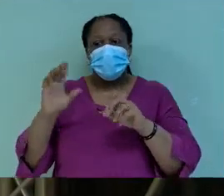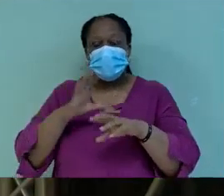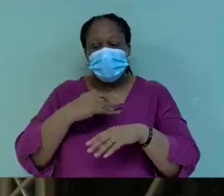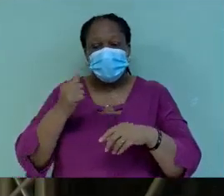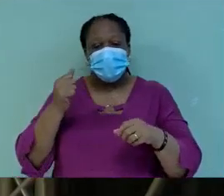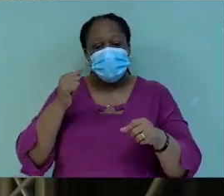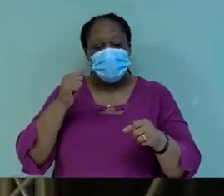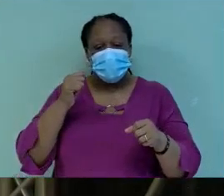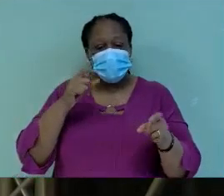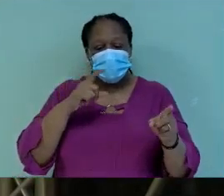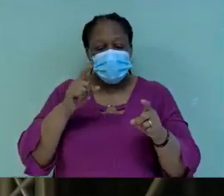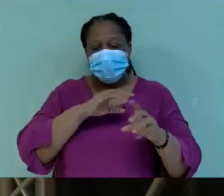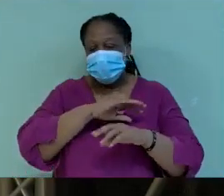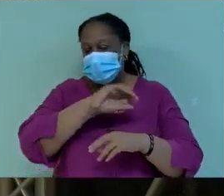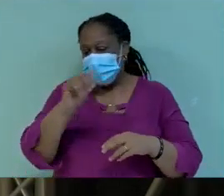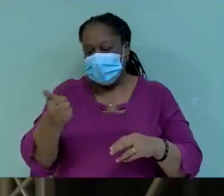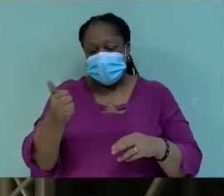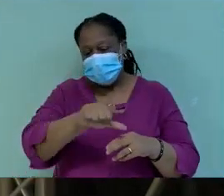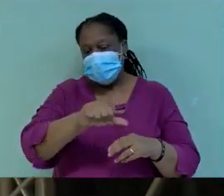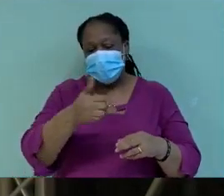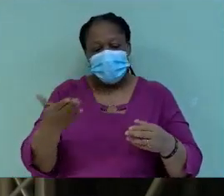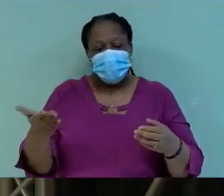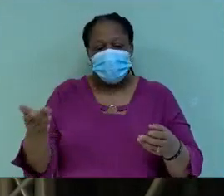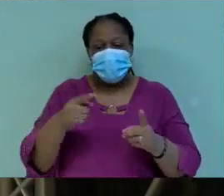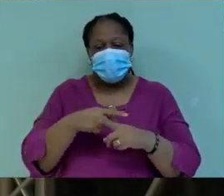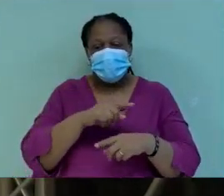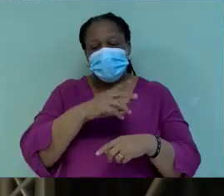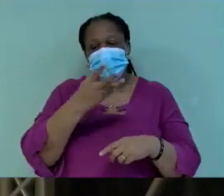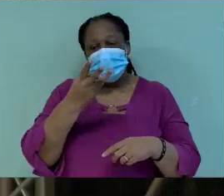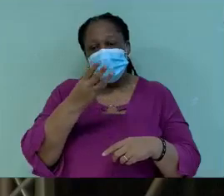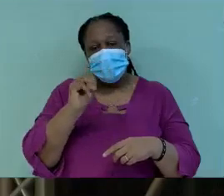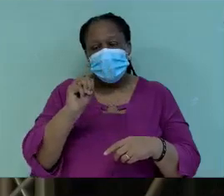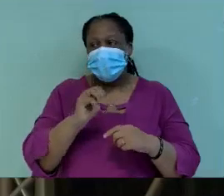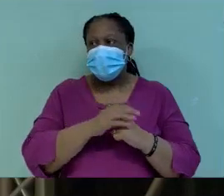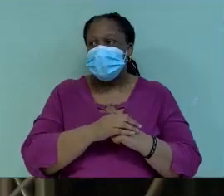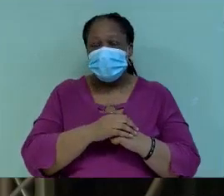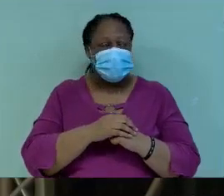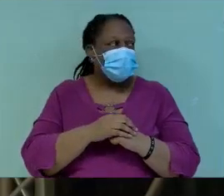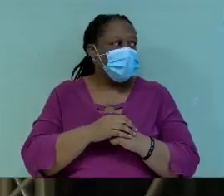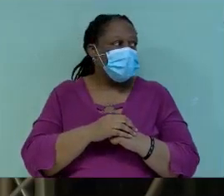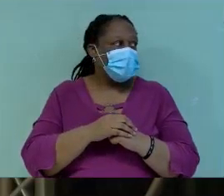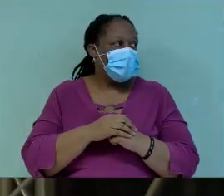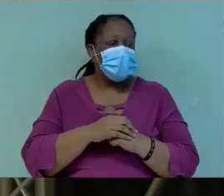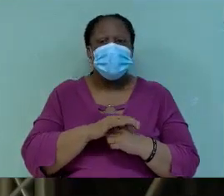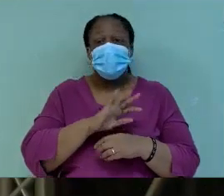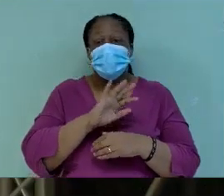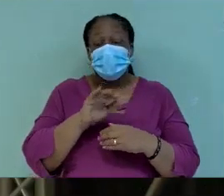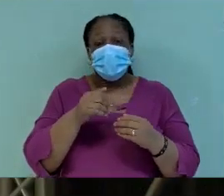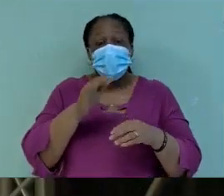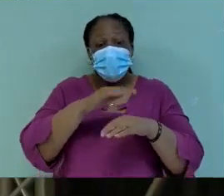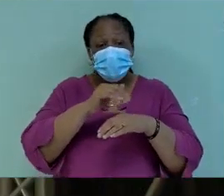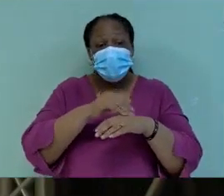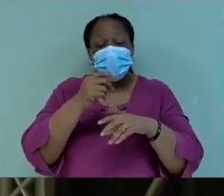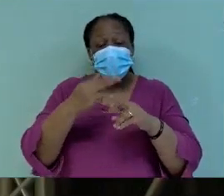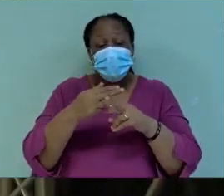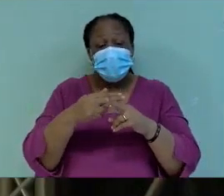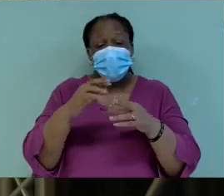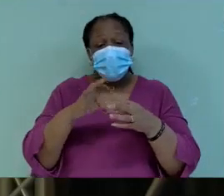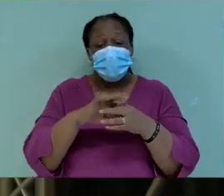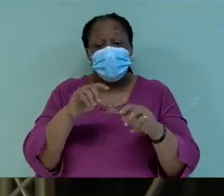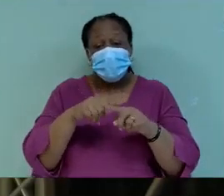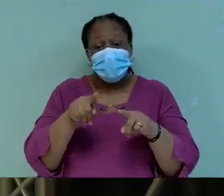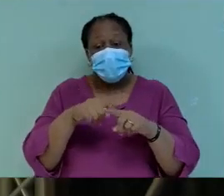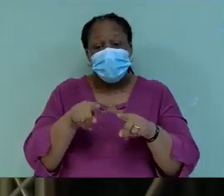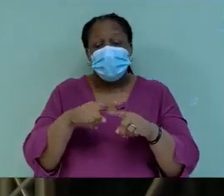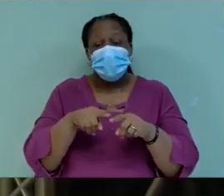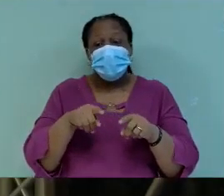importantly, Corporal Wilson, Clive Wilson, he was exceptional. He received a very